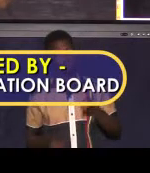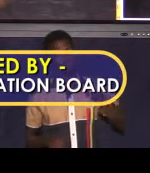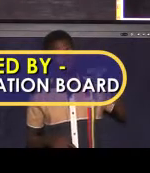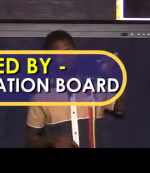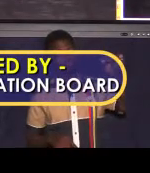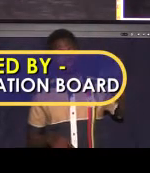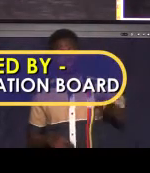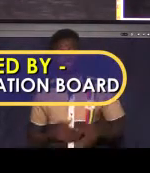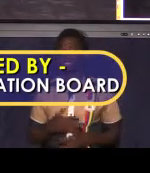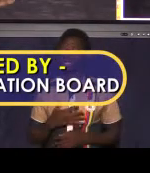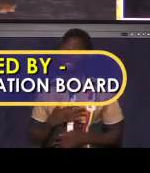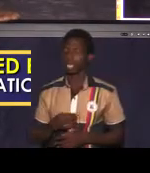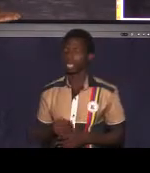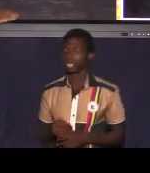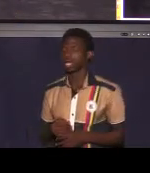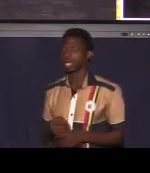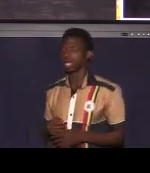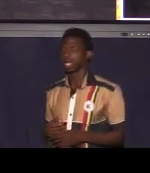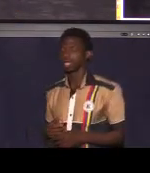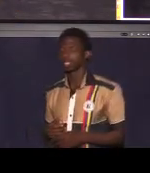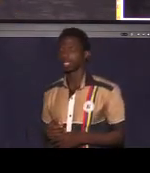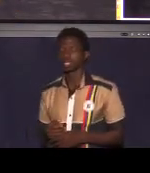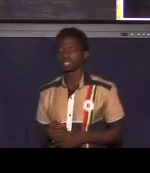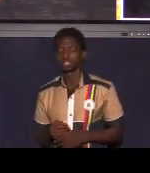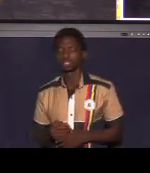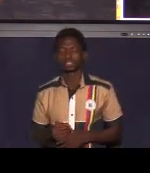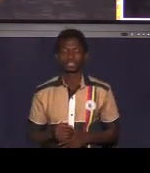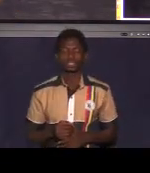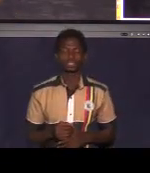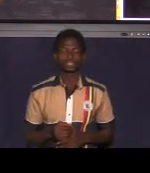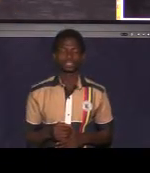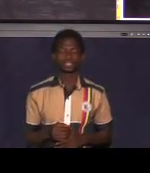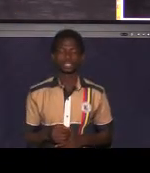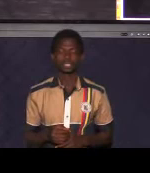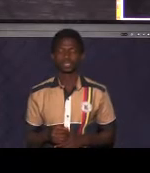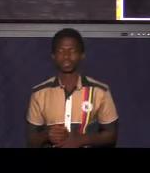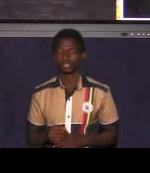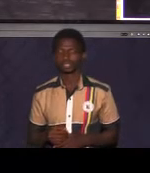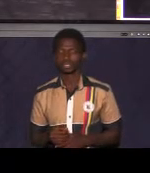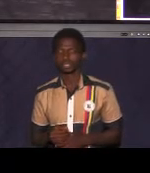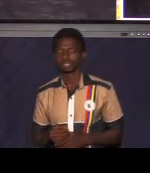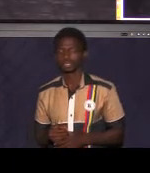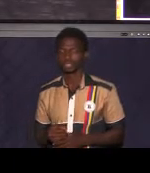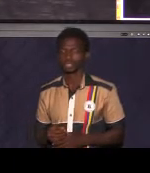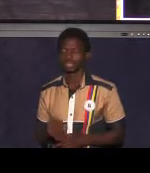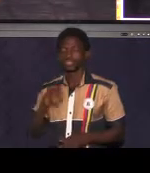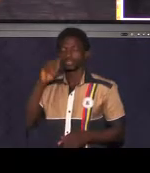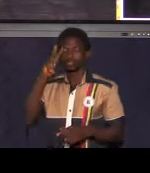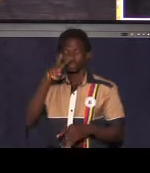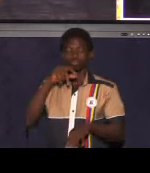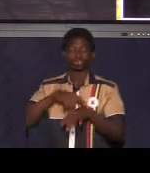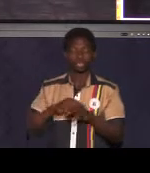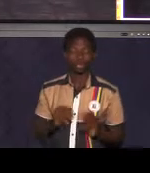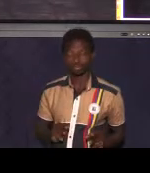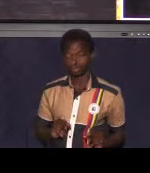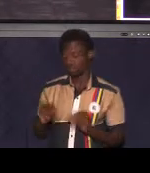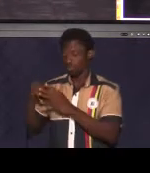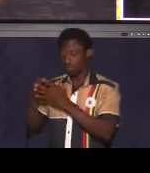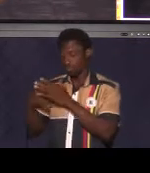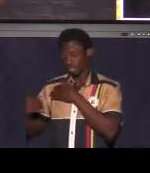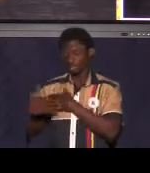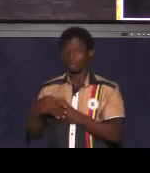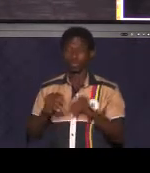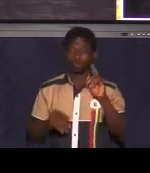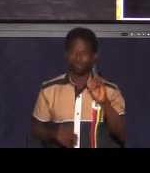be moving it because the decimal point is right here for 43 as a whole number. So we'll move it backwards 2 times because there are